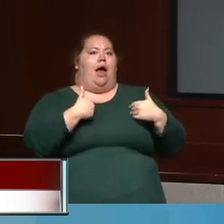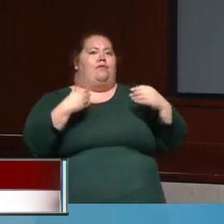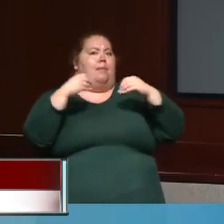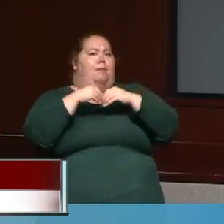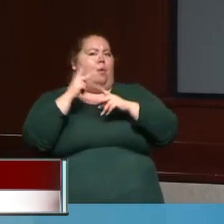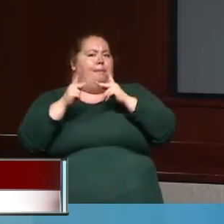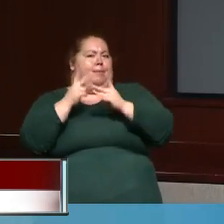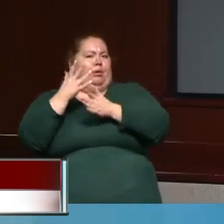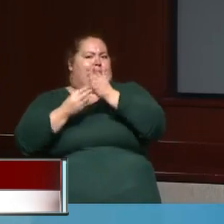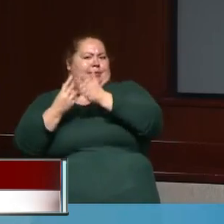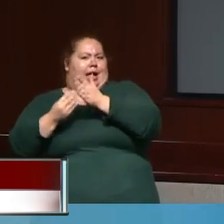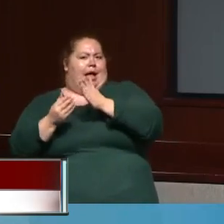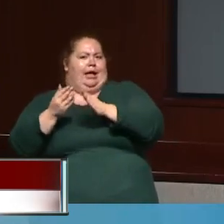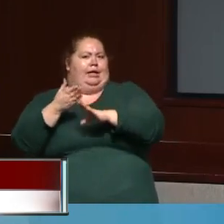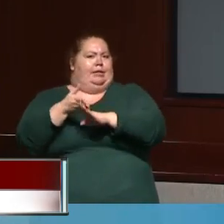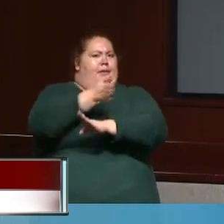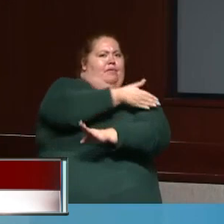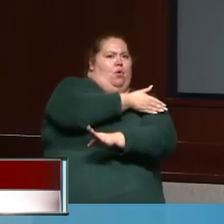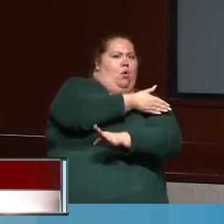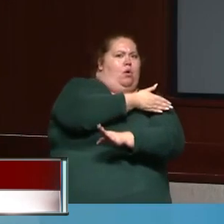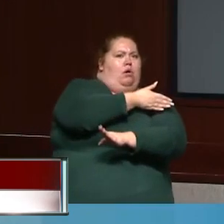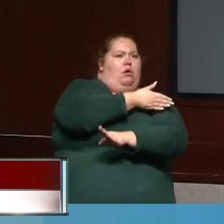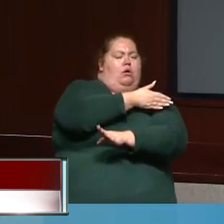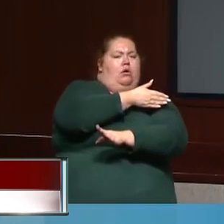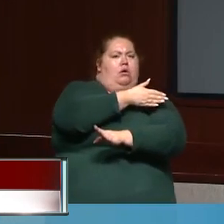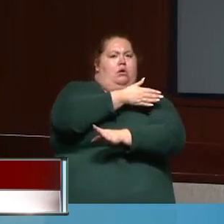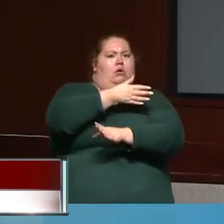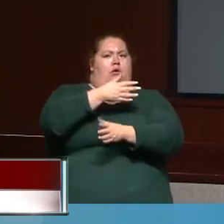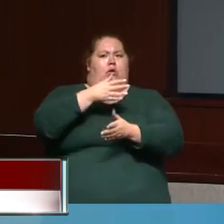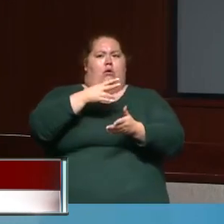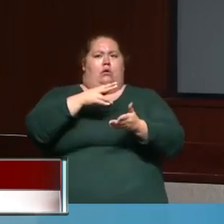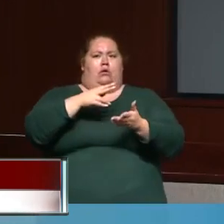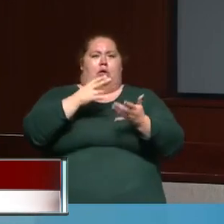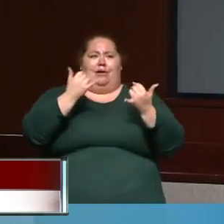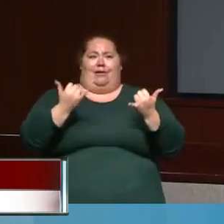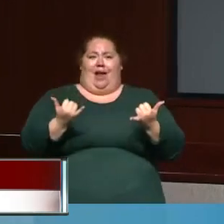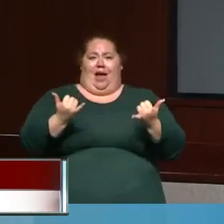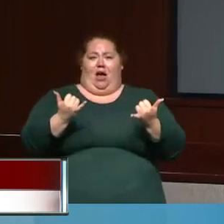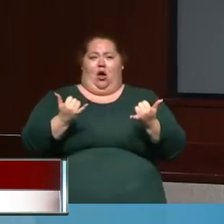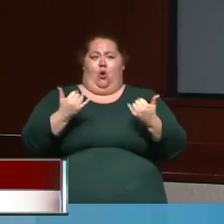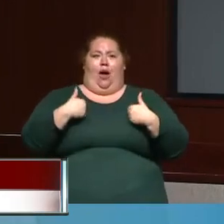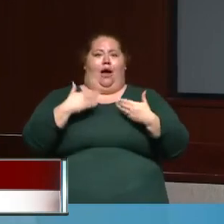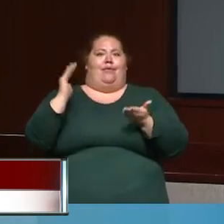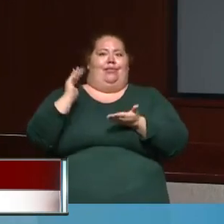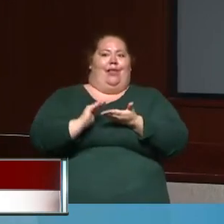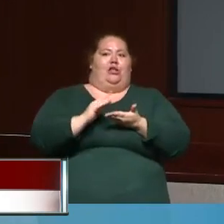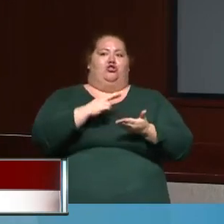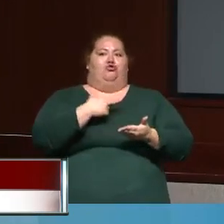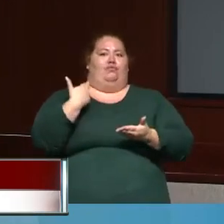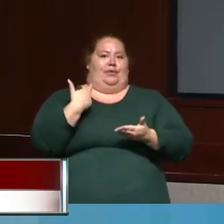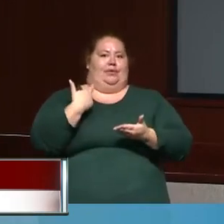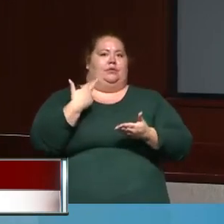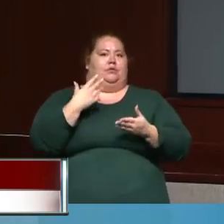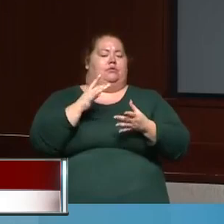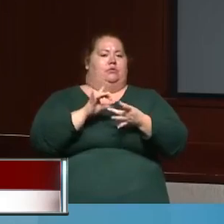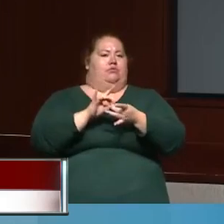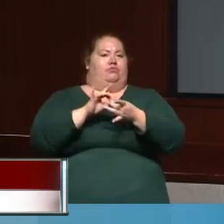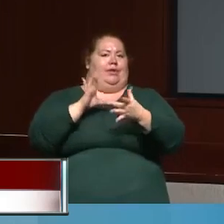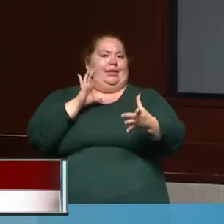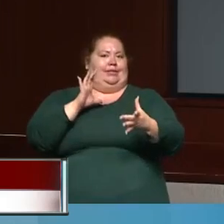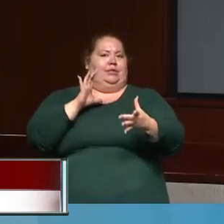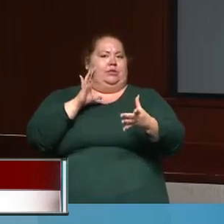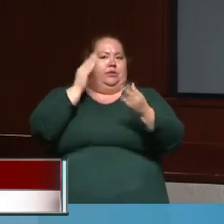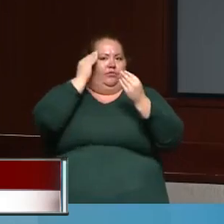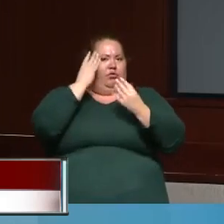there's essentially a less risk of releasing this information. So my question becomes, if there's a smaller group of